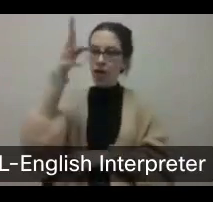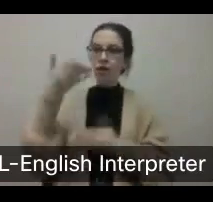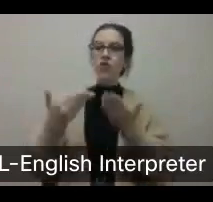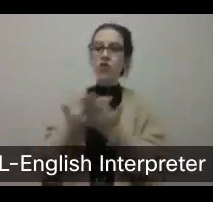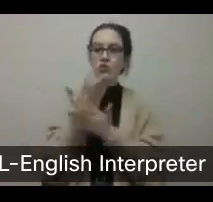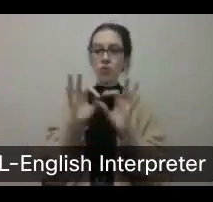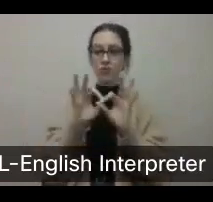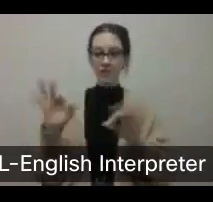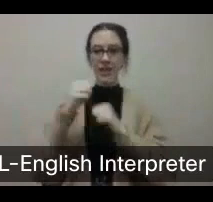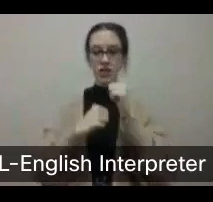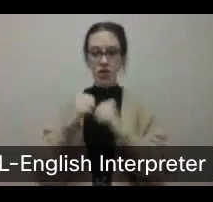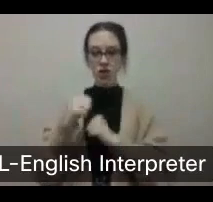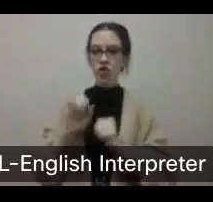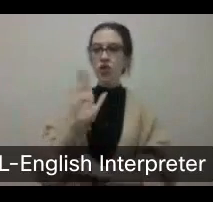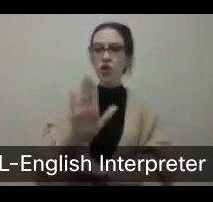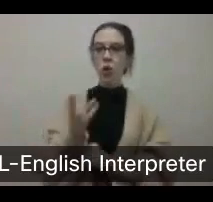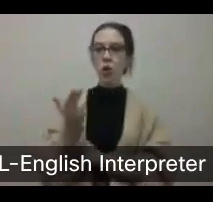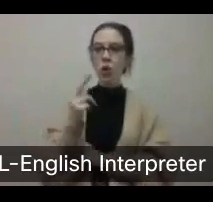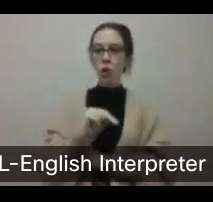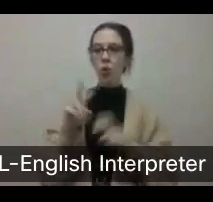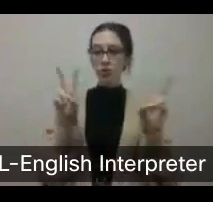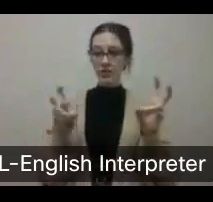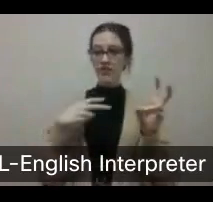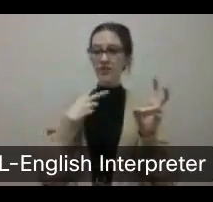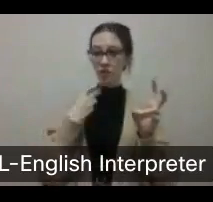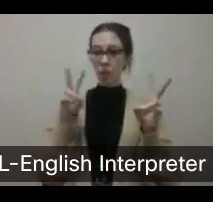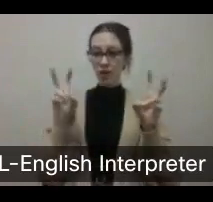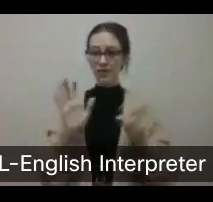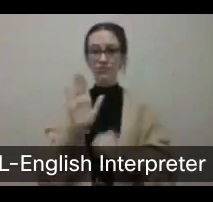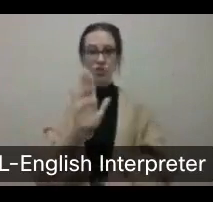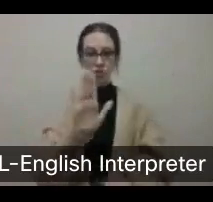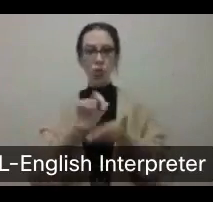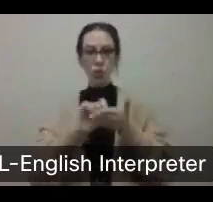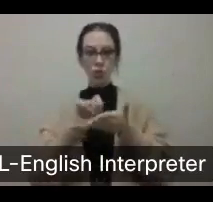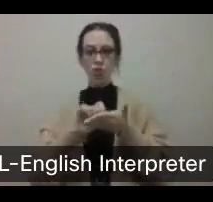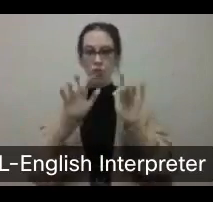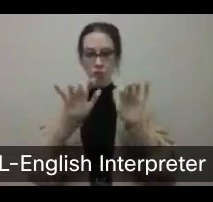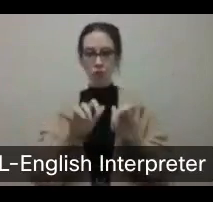your own voice and your own writing style, but still accurately